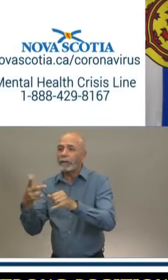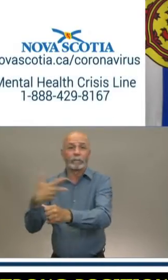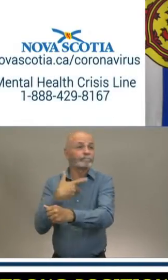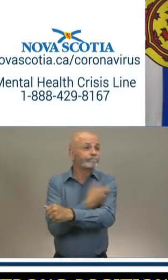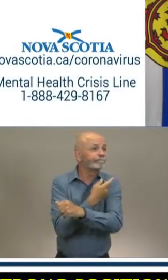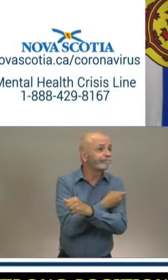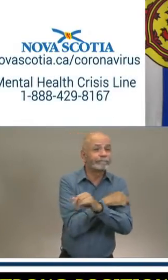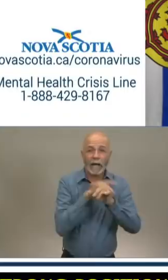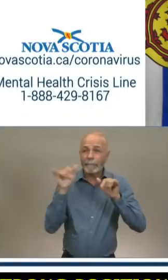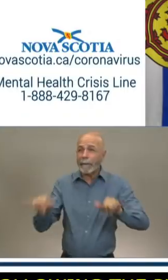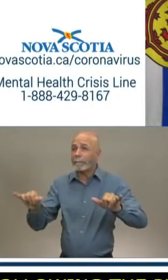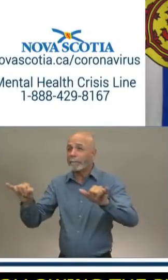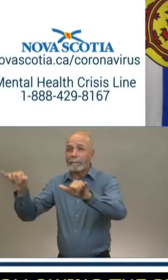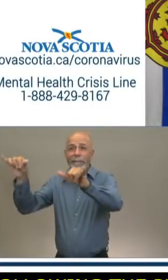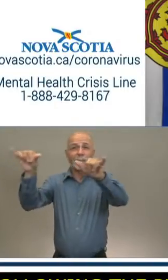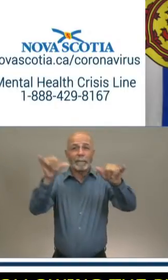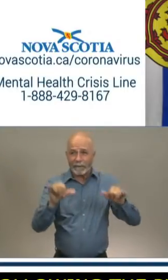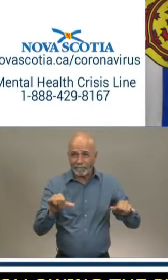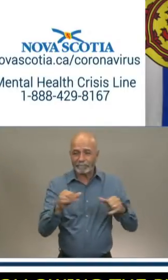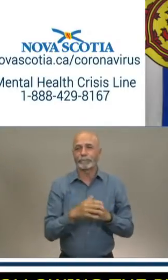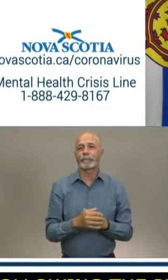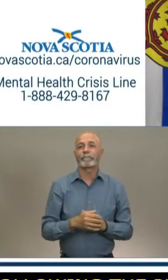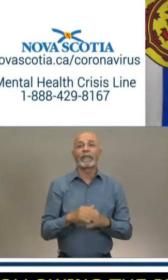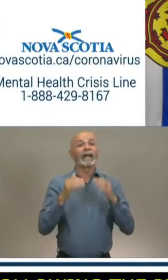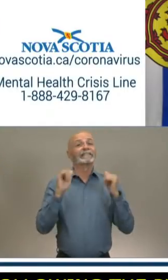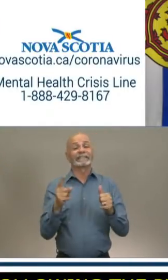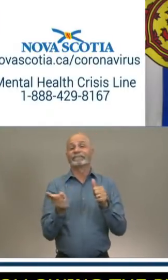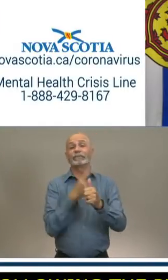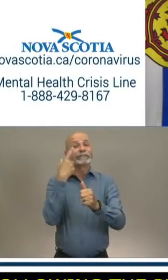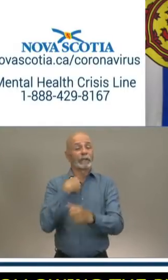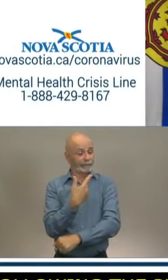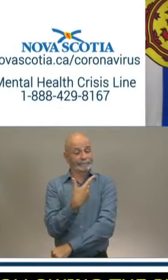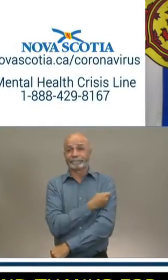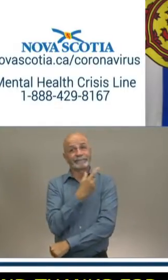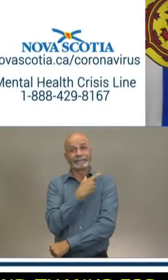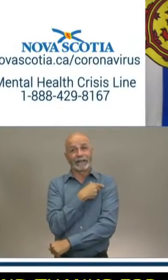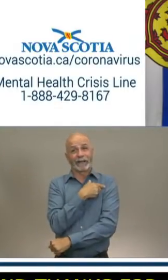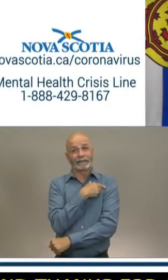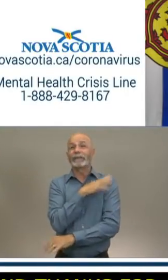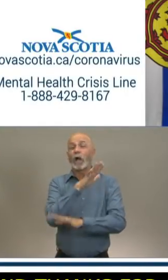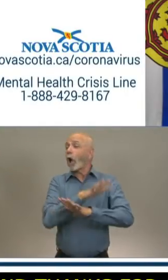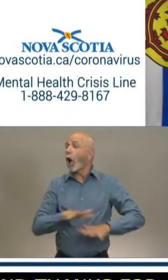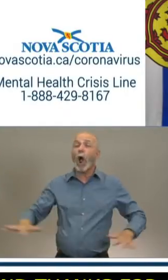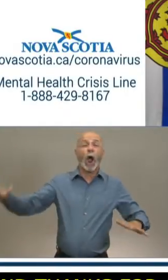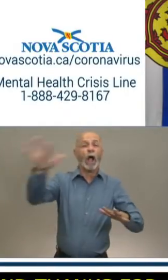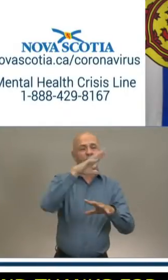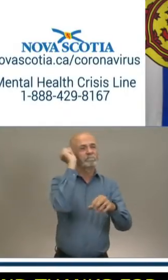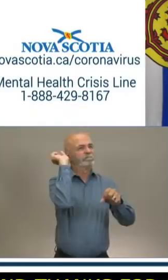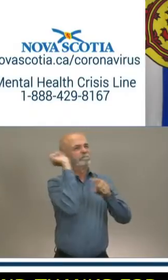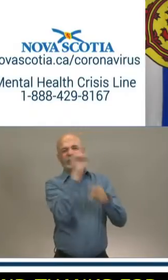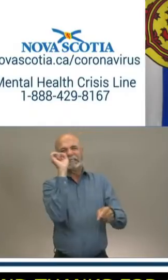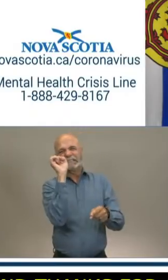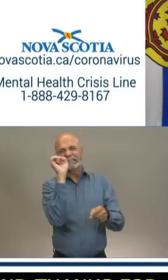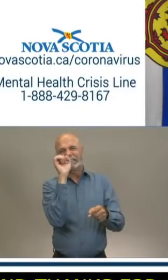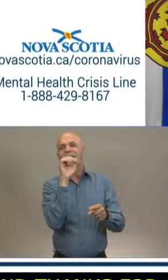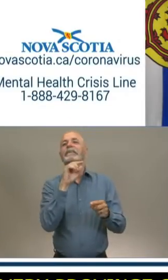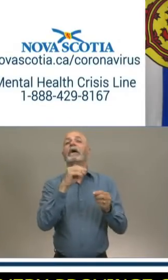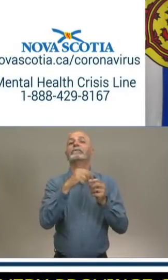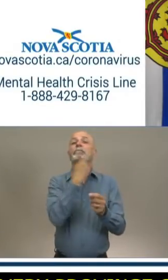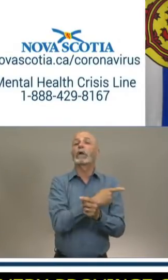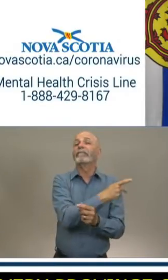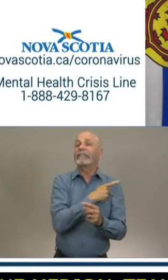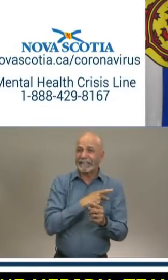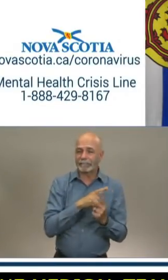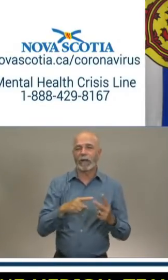of every province on our first dose delivery. Thank you to the medical teams and the volunteers for working so hard to provide